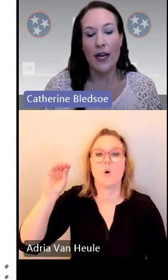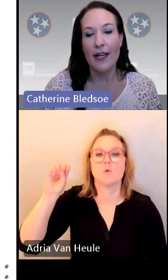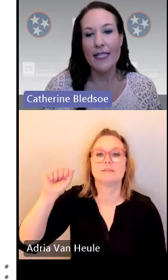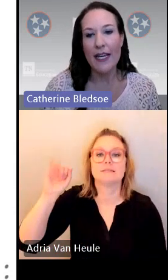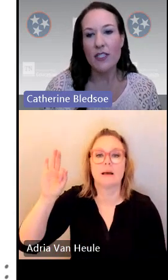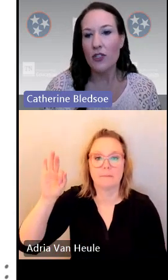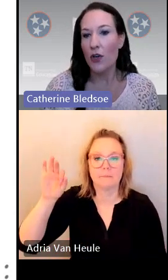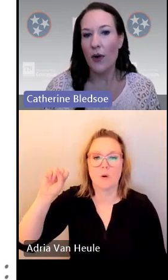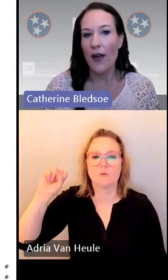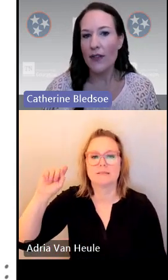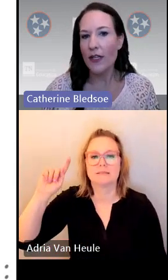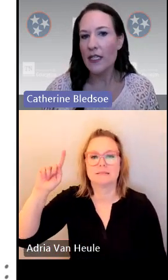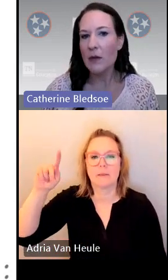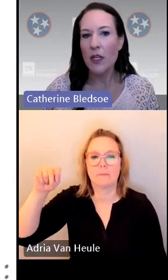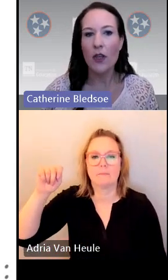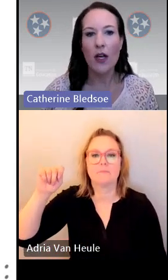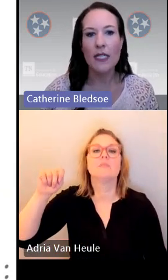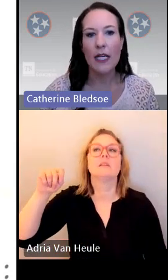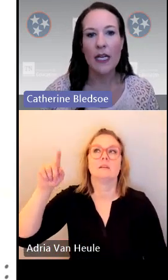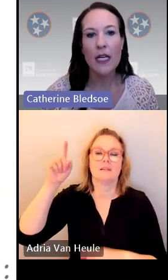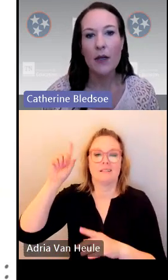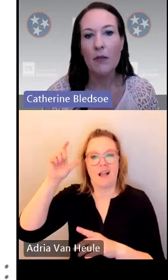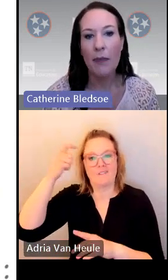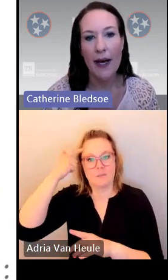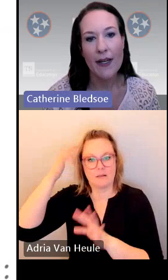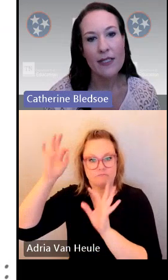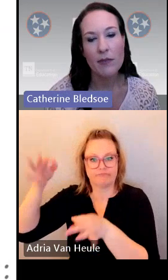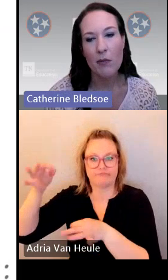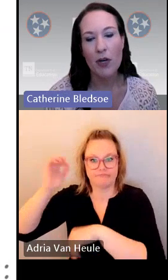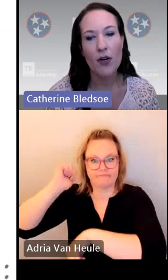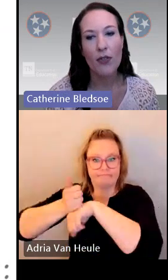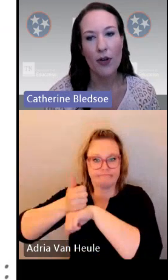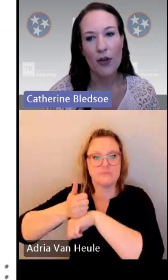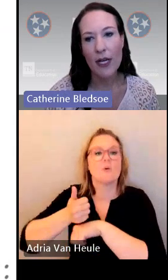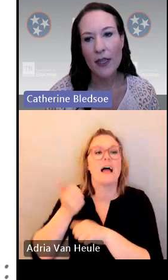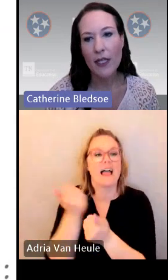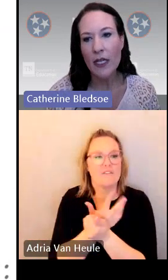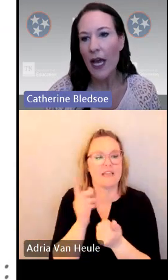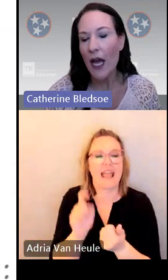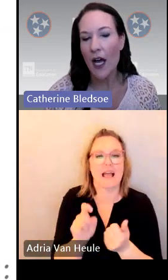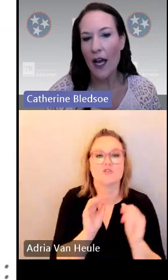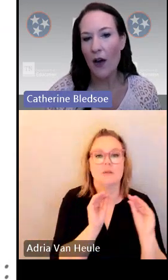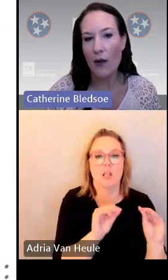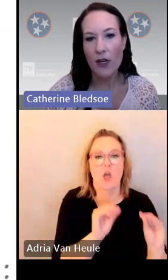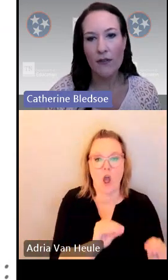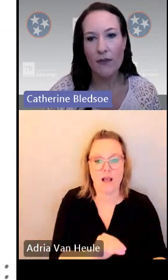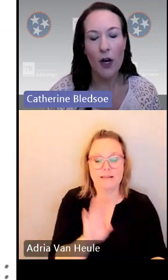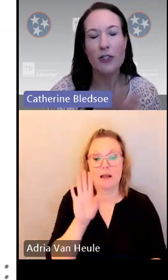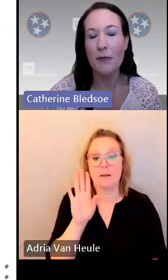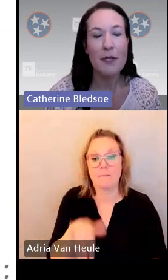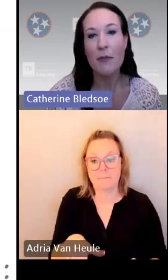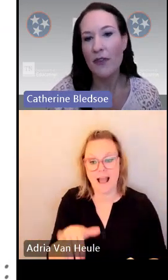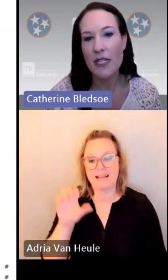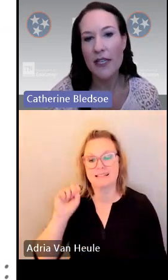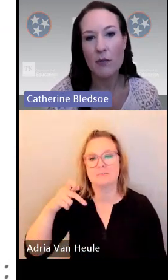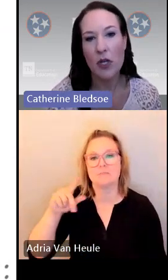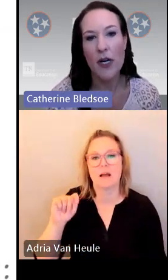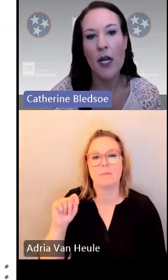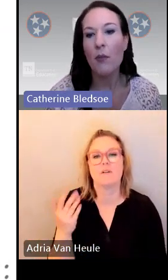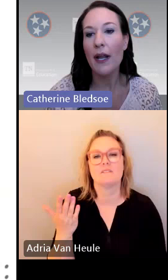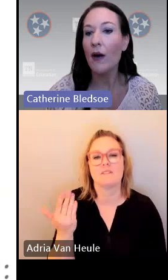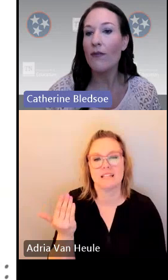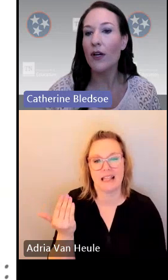for the dates. So everything needs to be logged in by September 30th. Or September